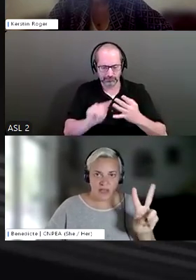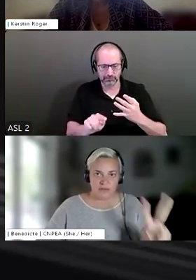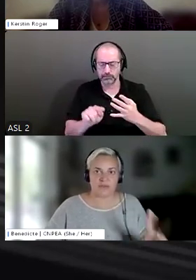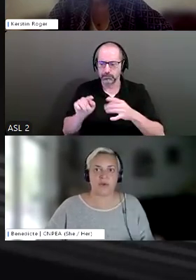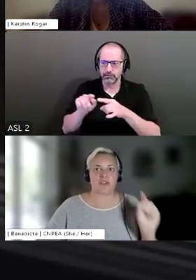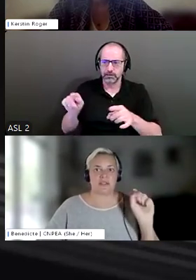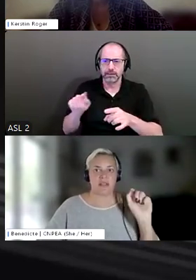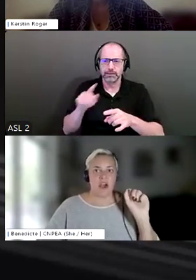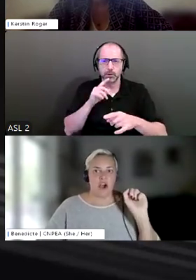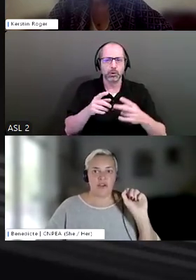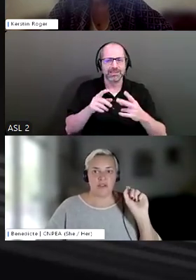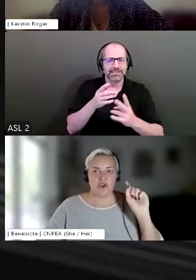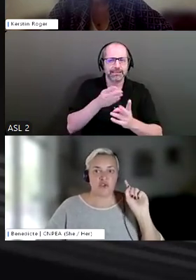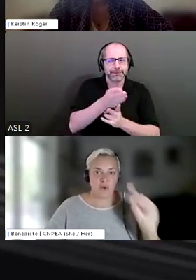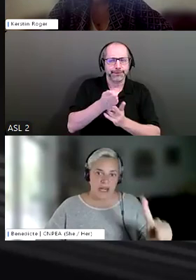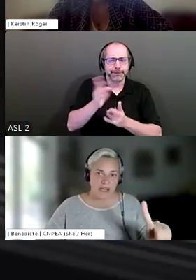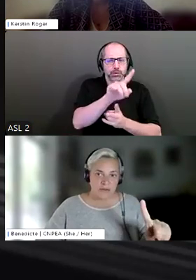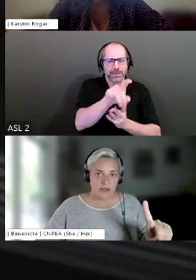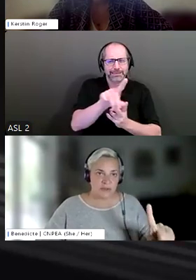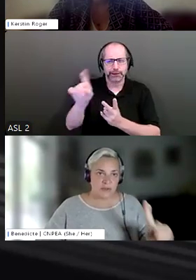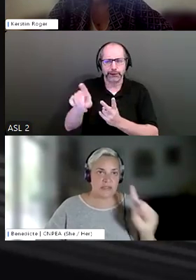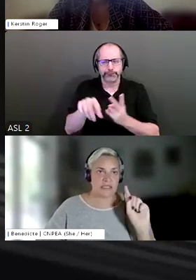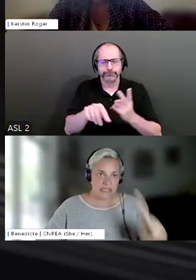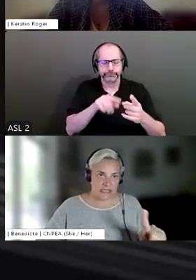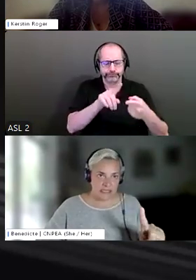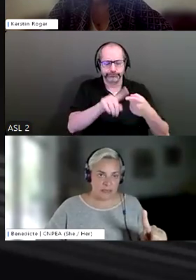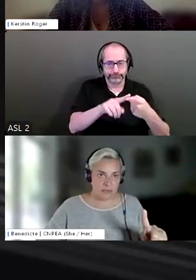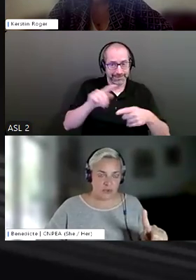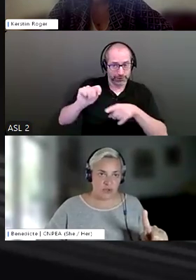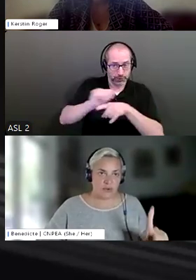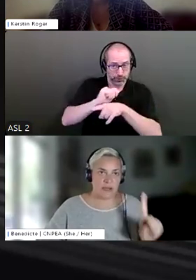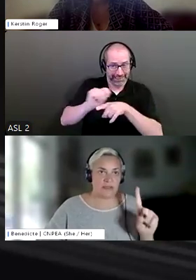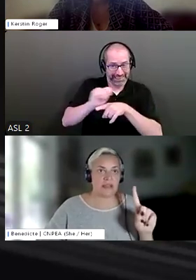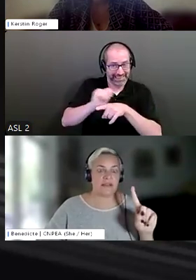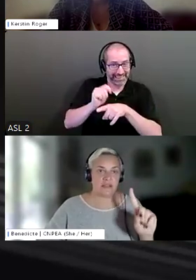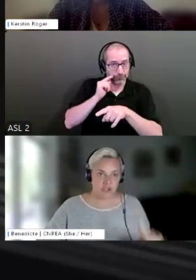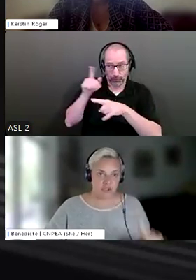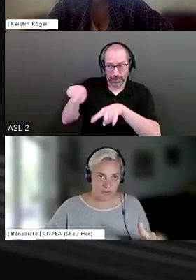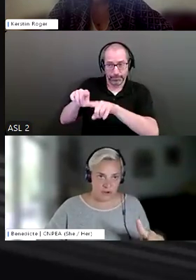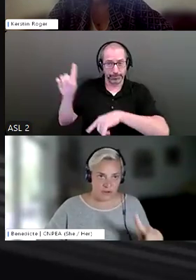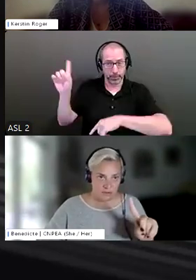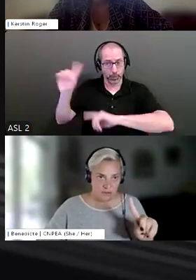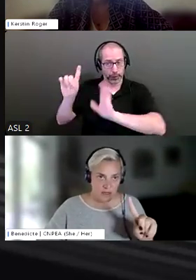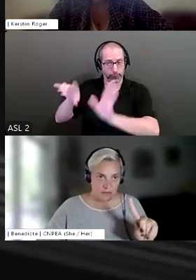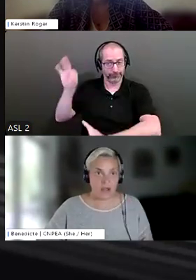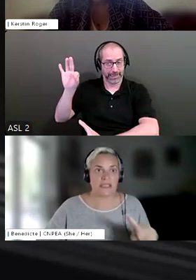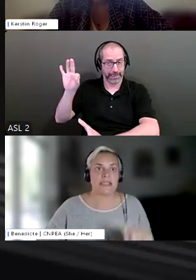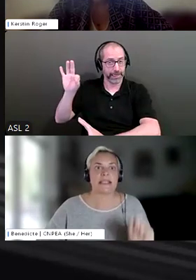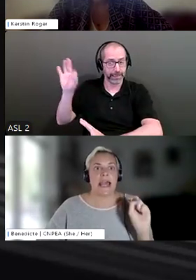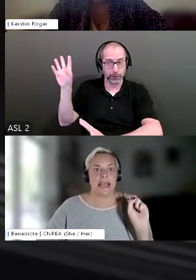Two avenues of questions. Are there training availables, links that people should know about that they can share with their